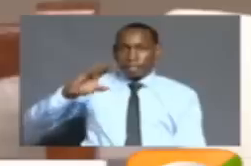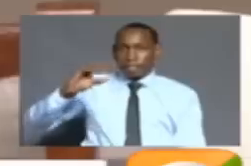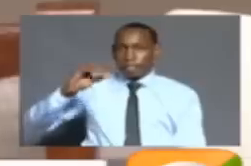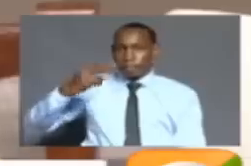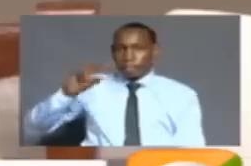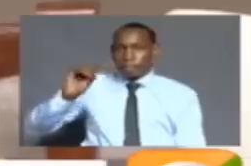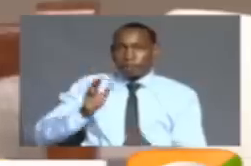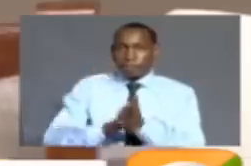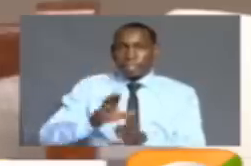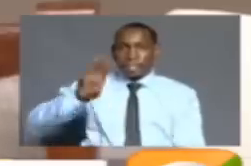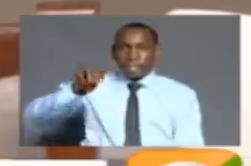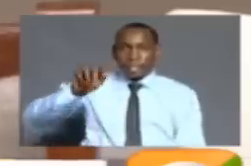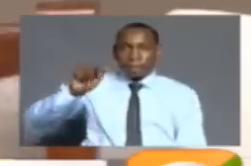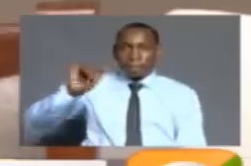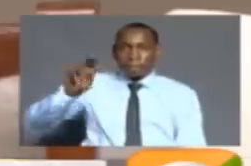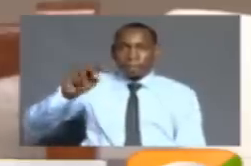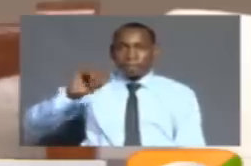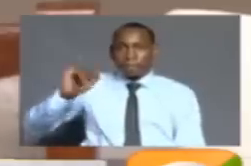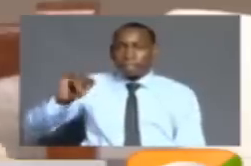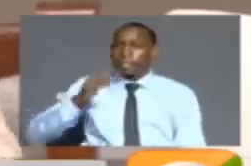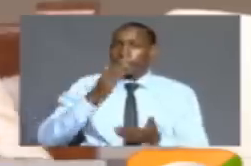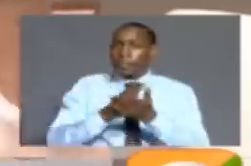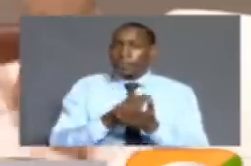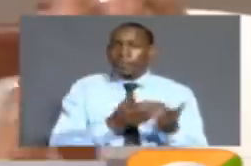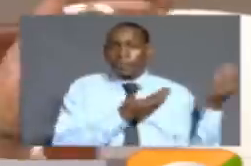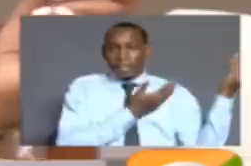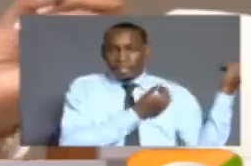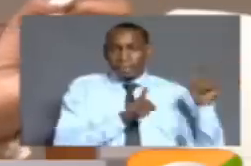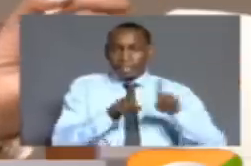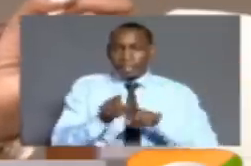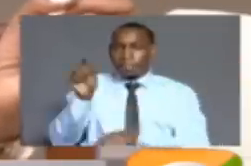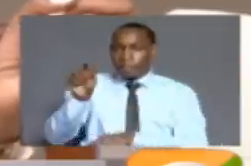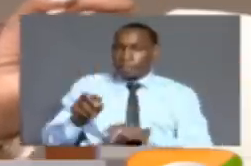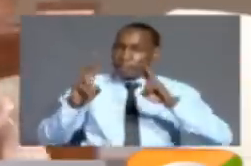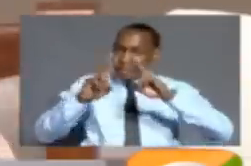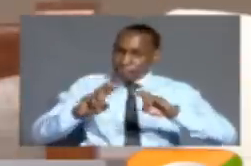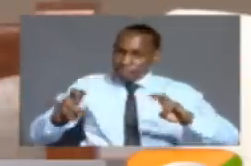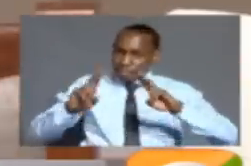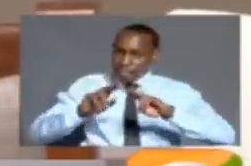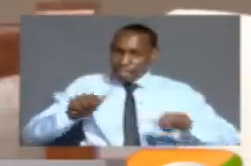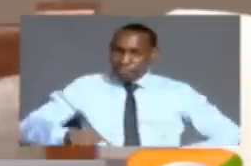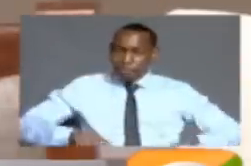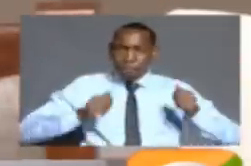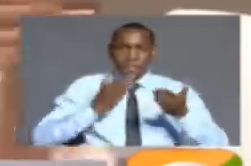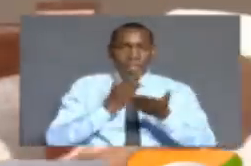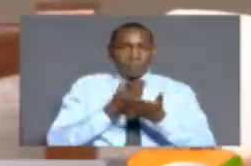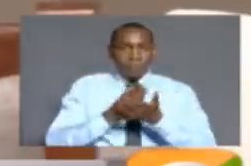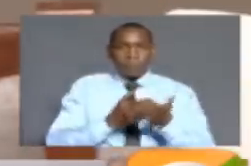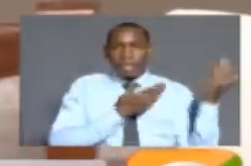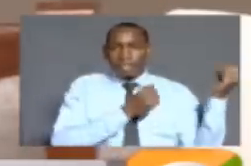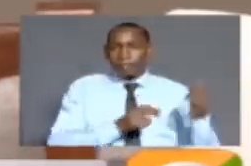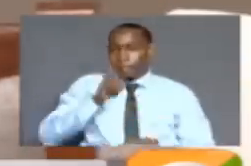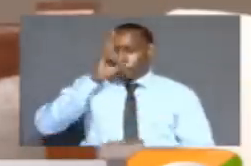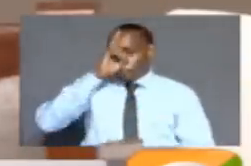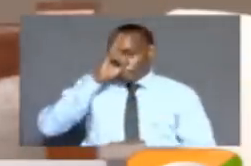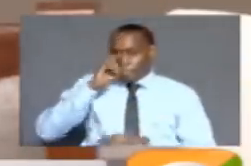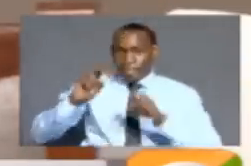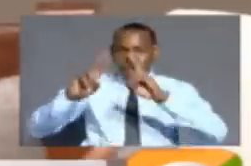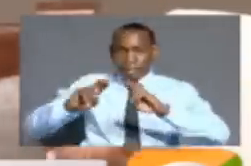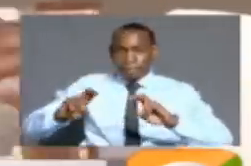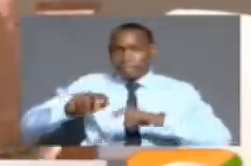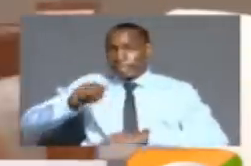yeah. So do you really expect DCI to go investigate their bosses? Do you expect these police officers to investigate other police